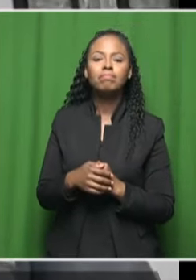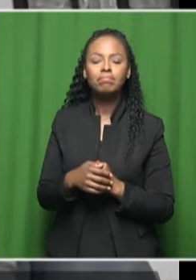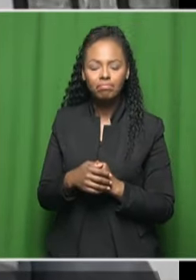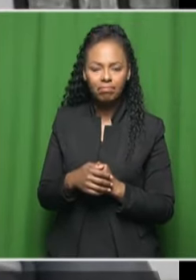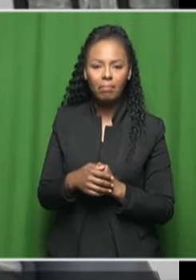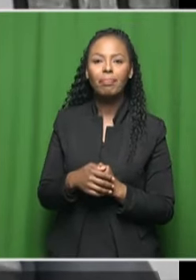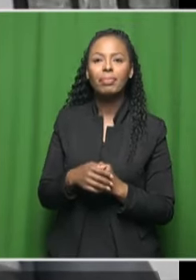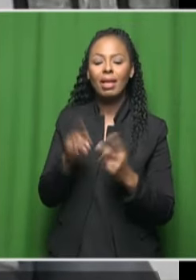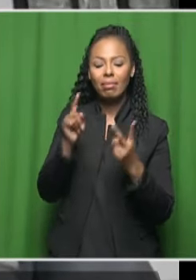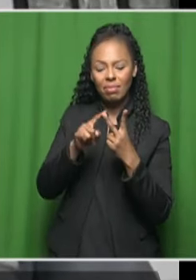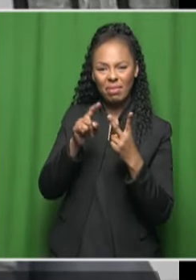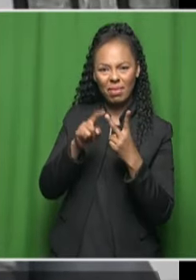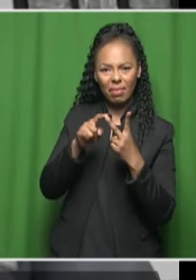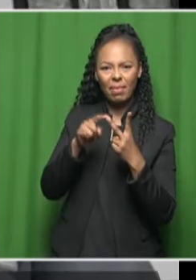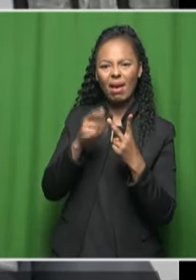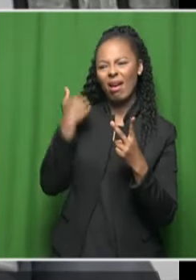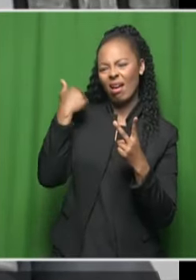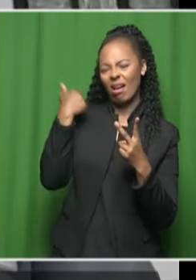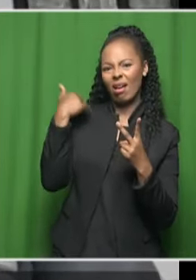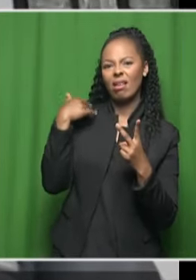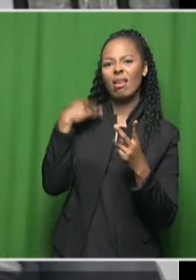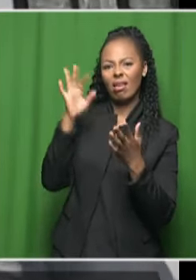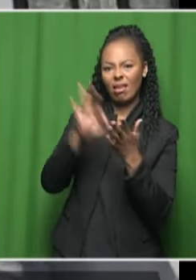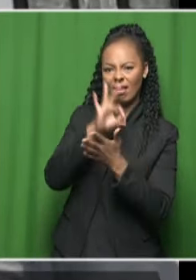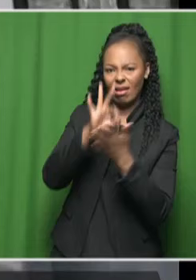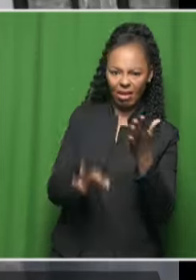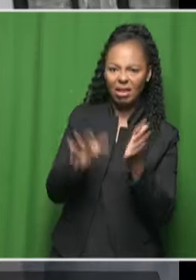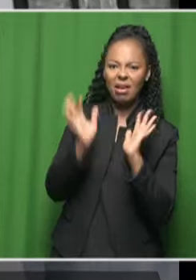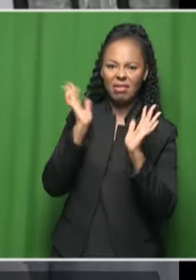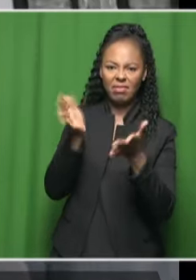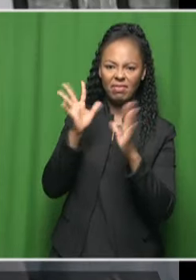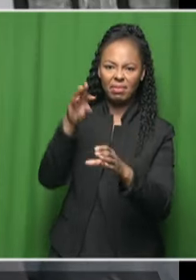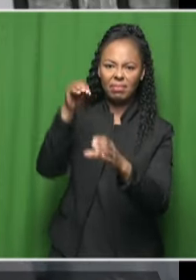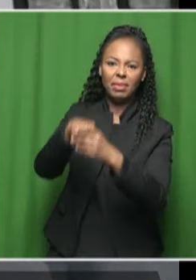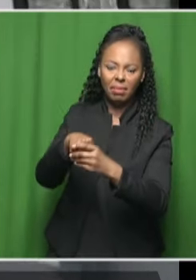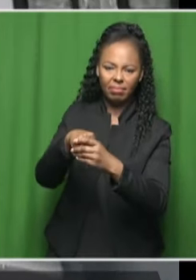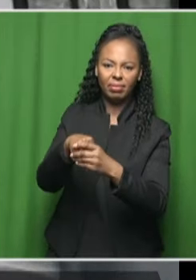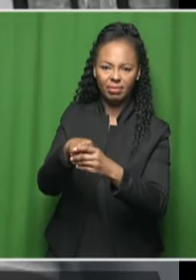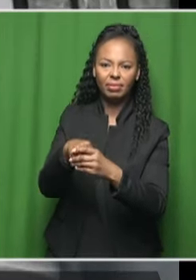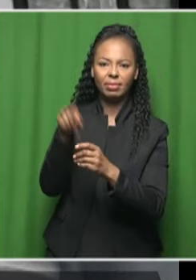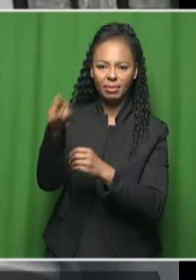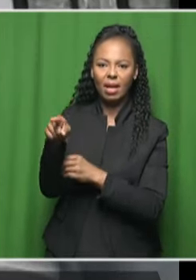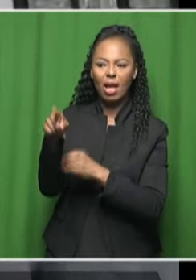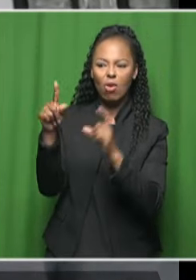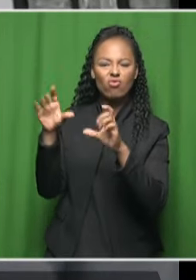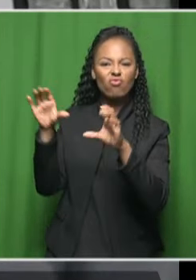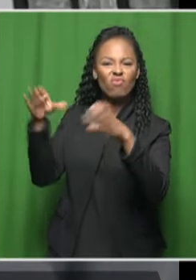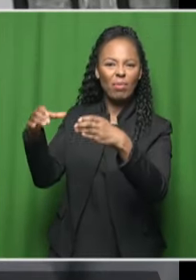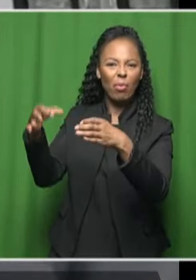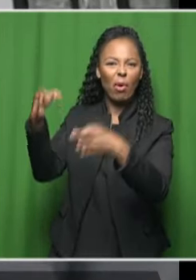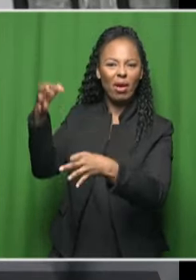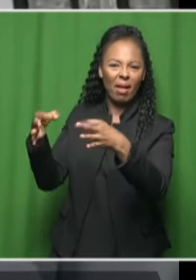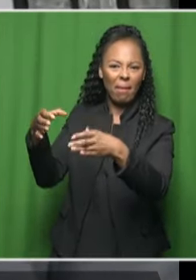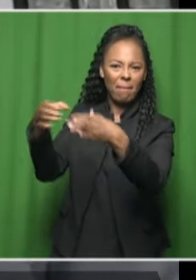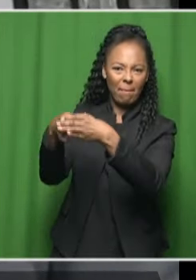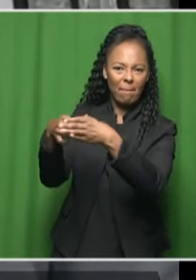was re-elected in national, in the RENAMO convention as the